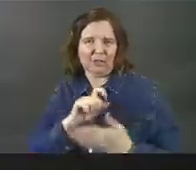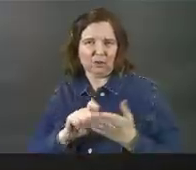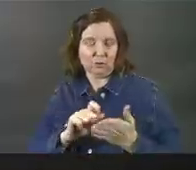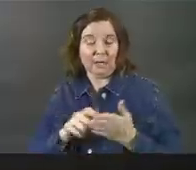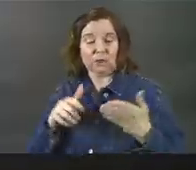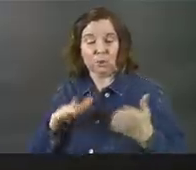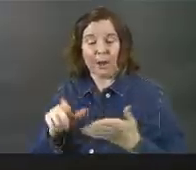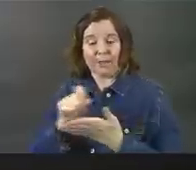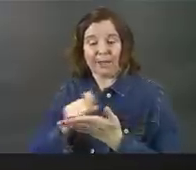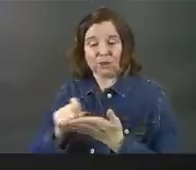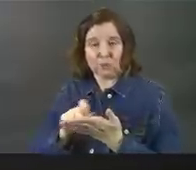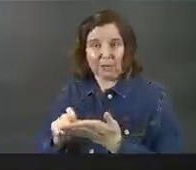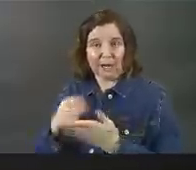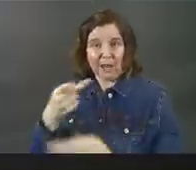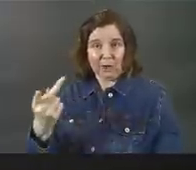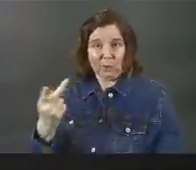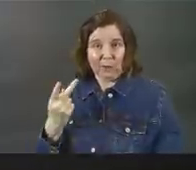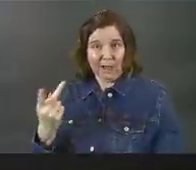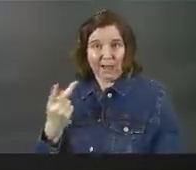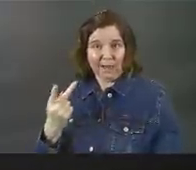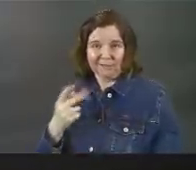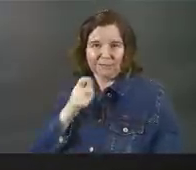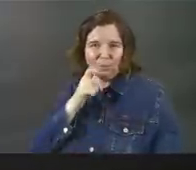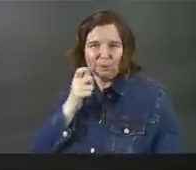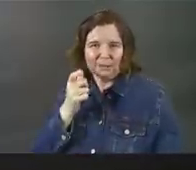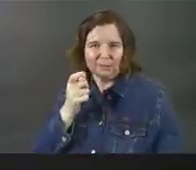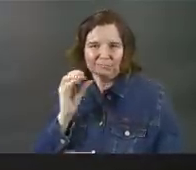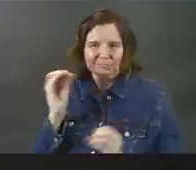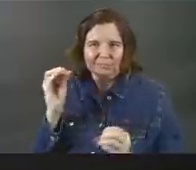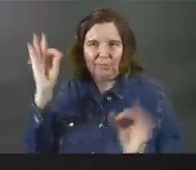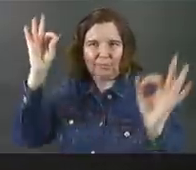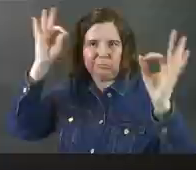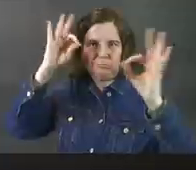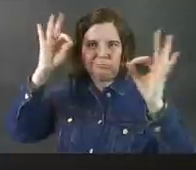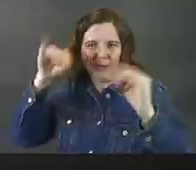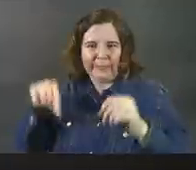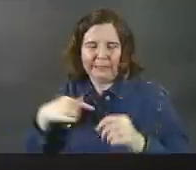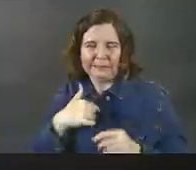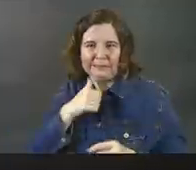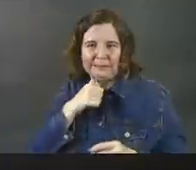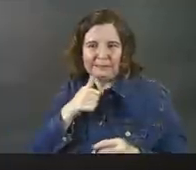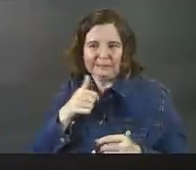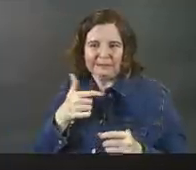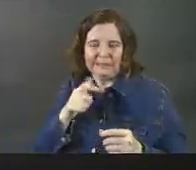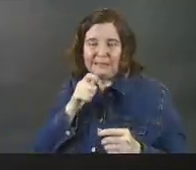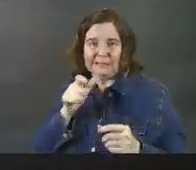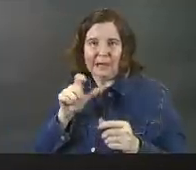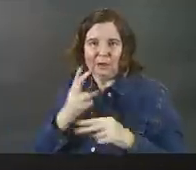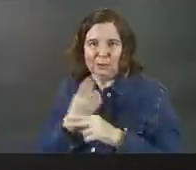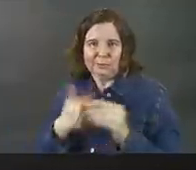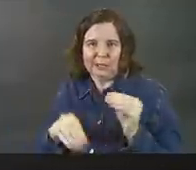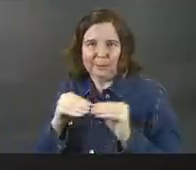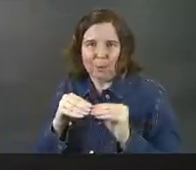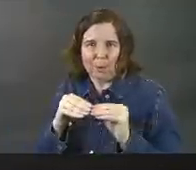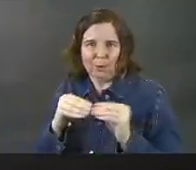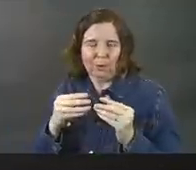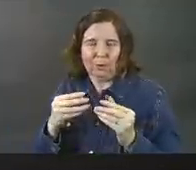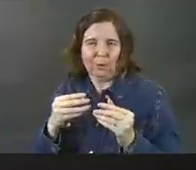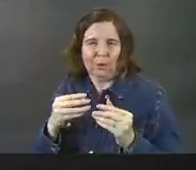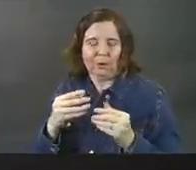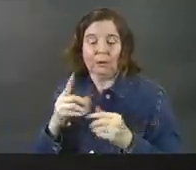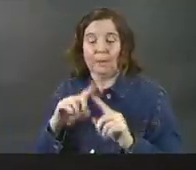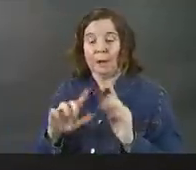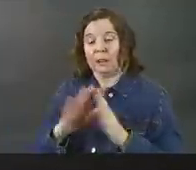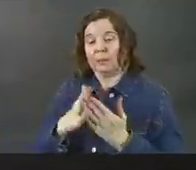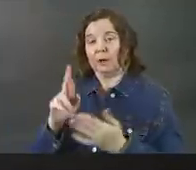it has a way that it's written, and you and I, we know nothing about this. It's extinct. The style of writing doesn't even exist. But the